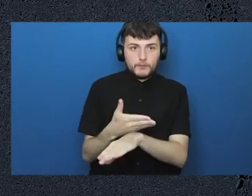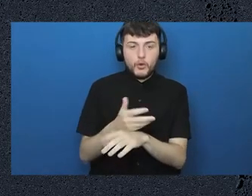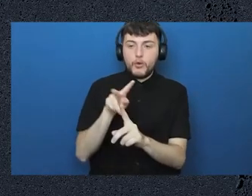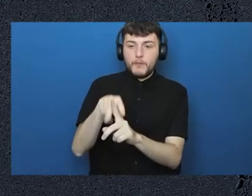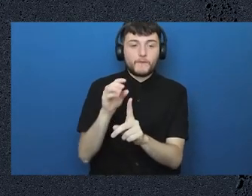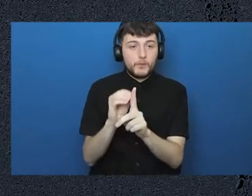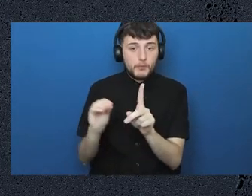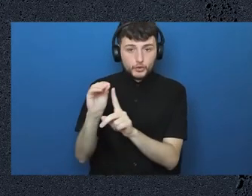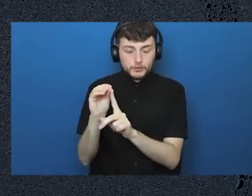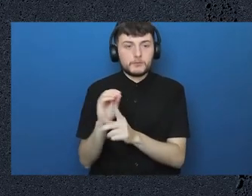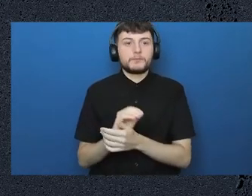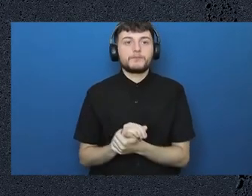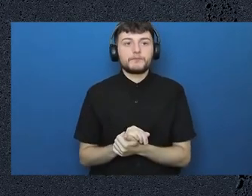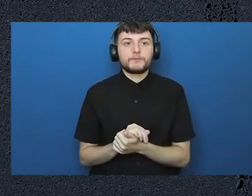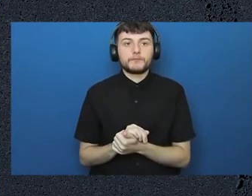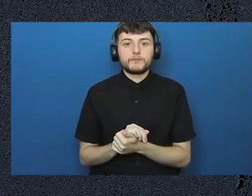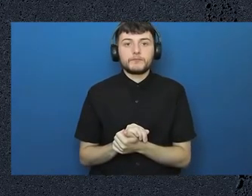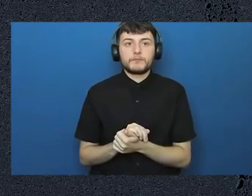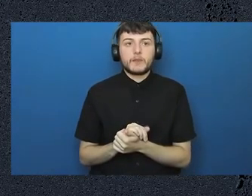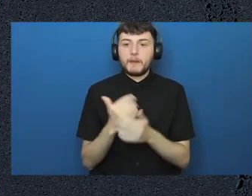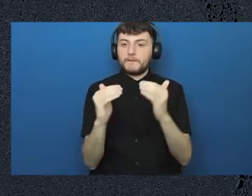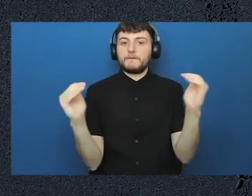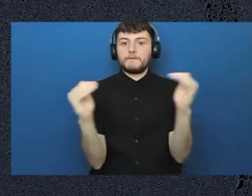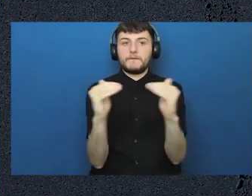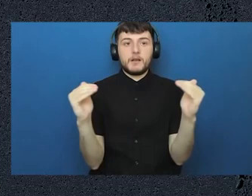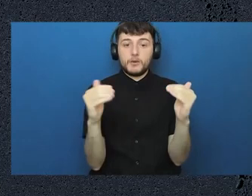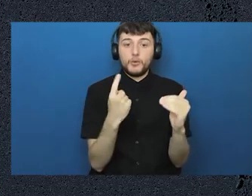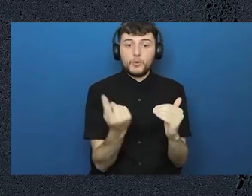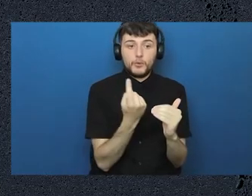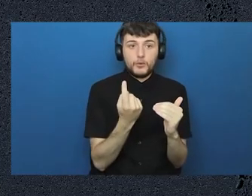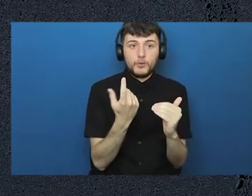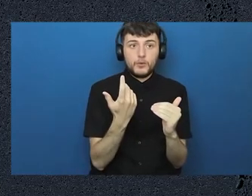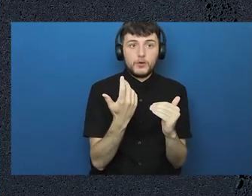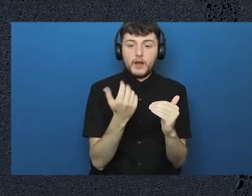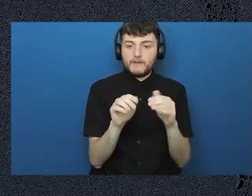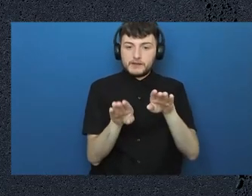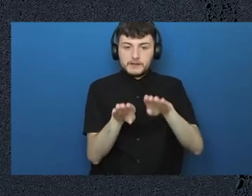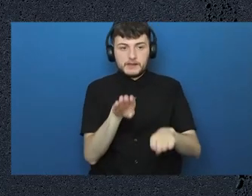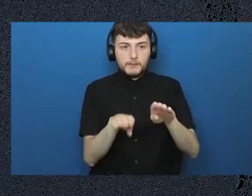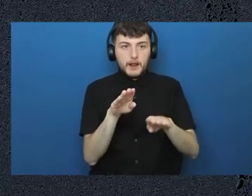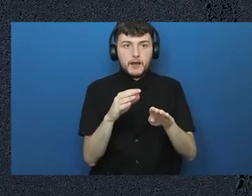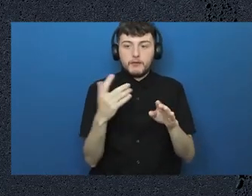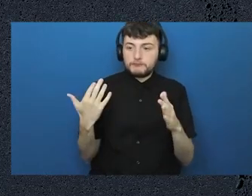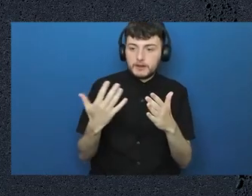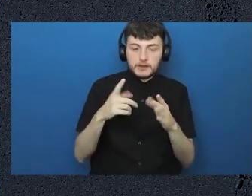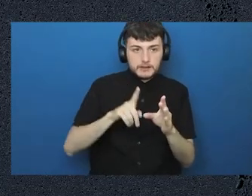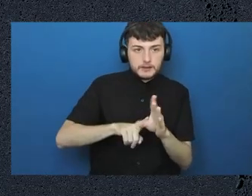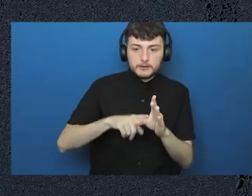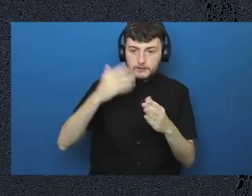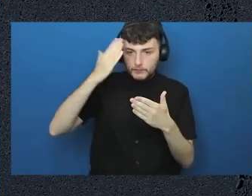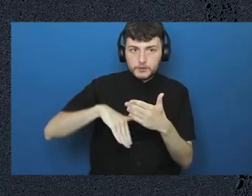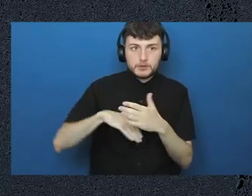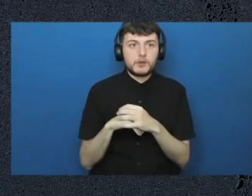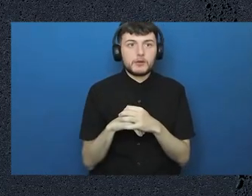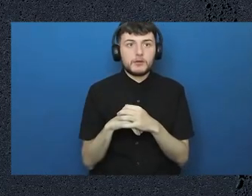a person who has a similar number of years in their career or has had a very similar thing coming into the career. There's no place